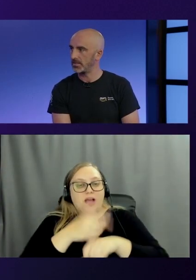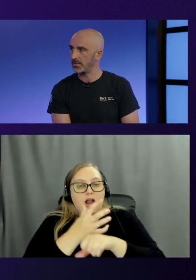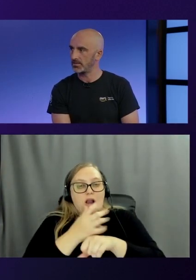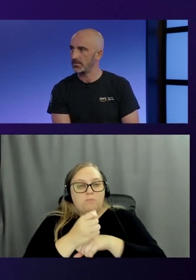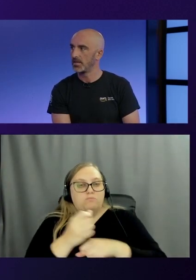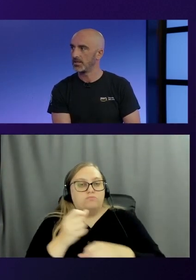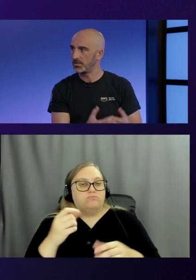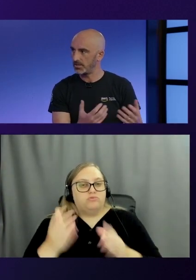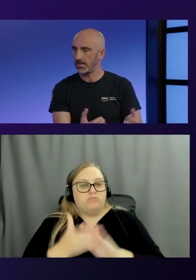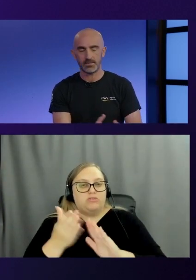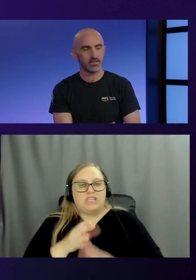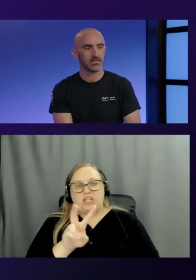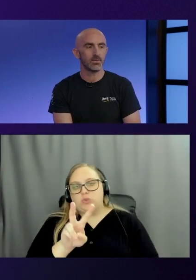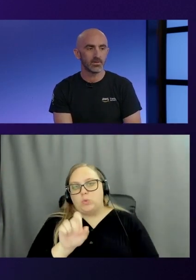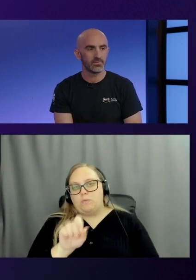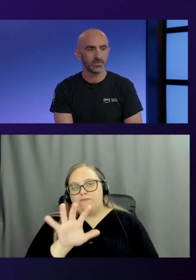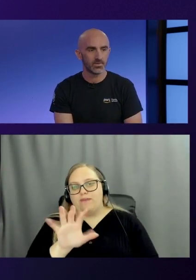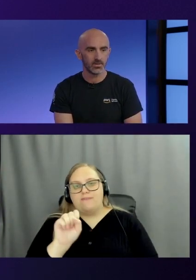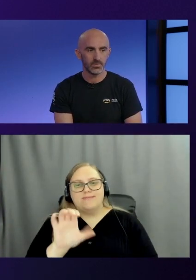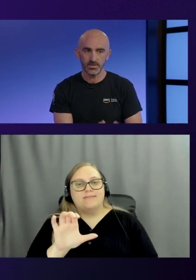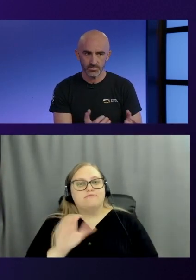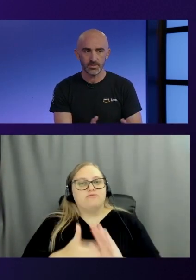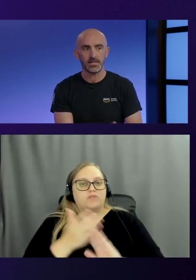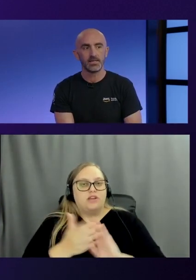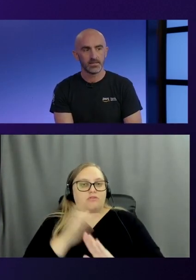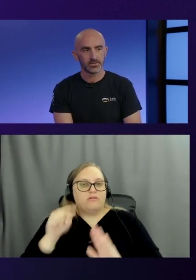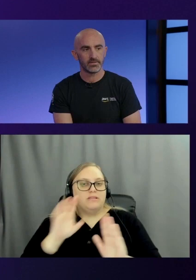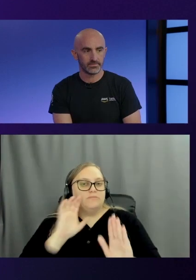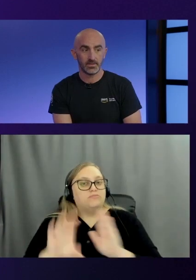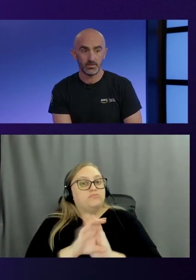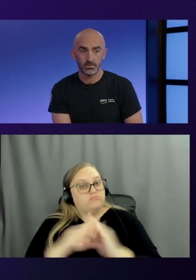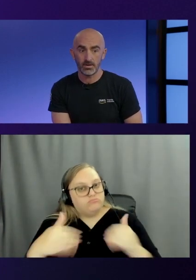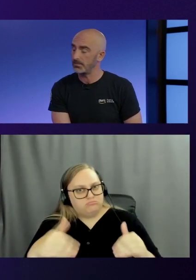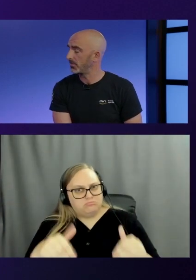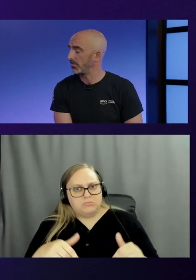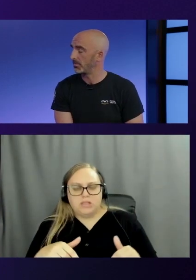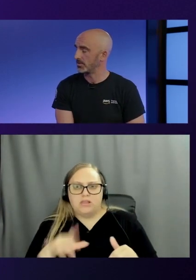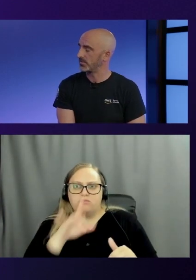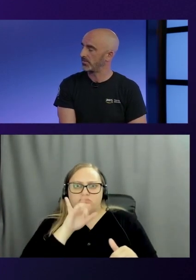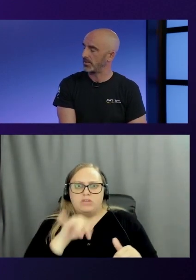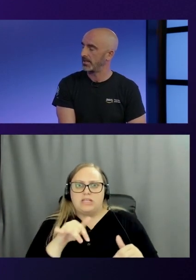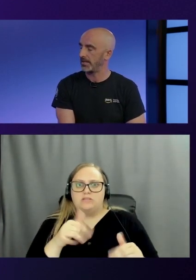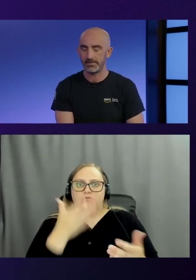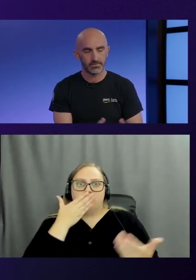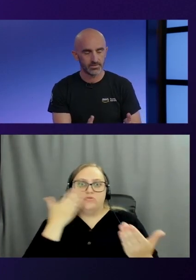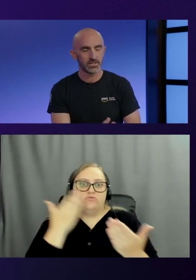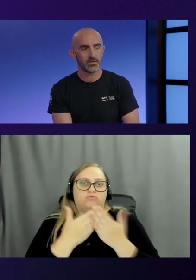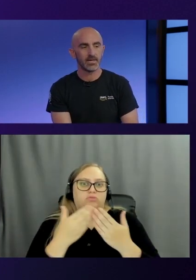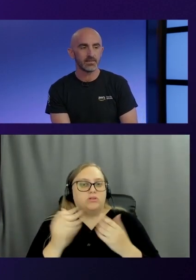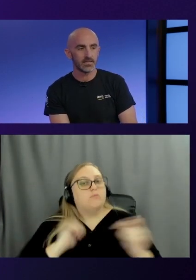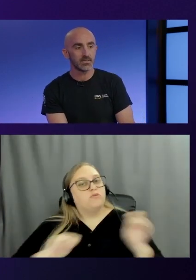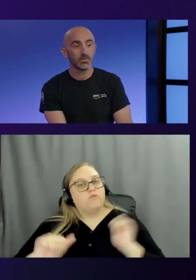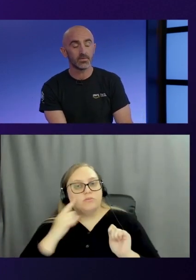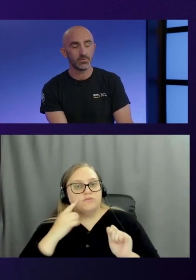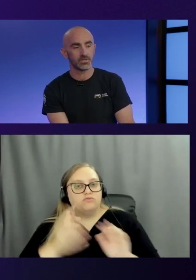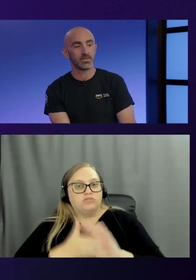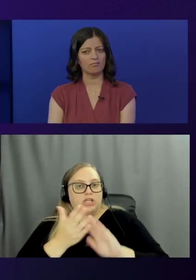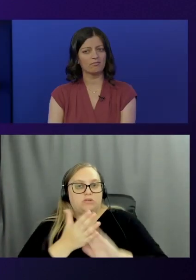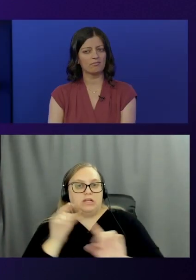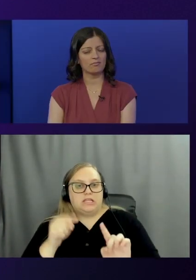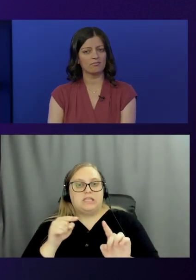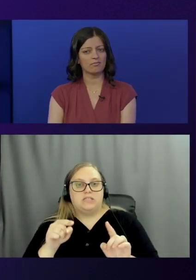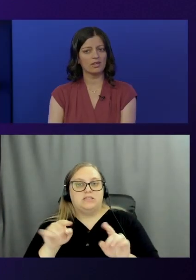2.5 seconds to generate this Stable Diffusion model, which is really sort of, great performance for generating these Stable